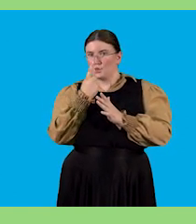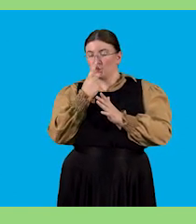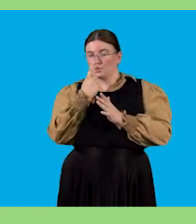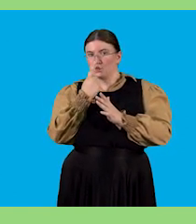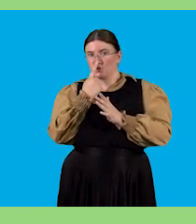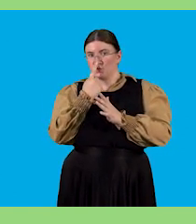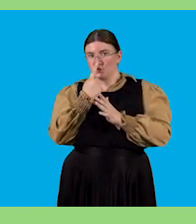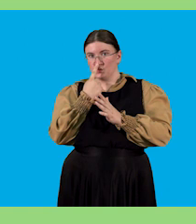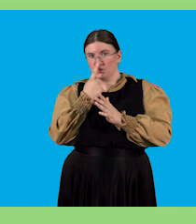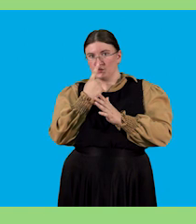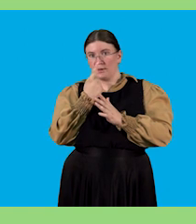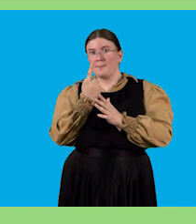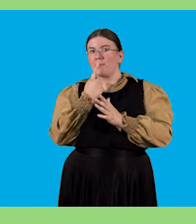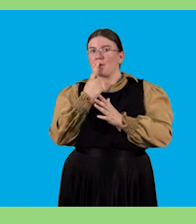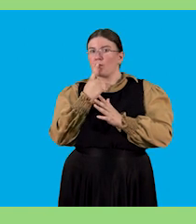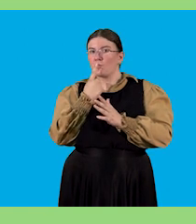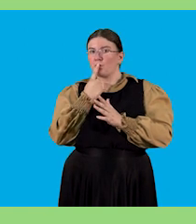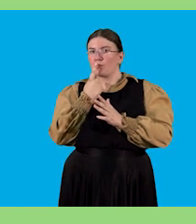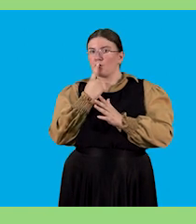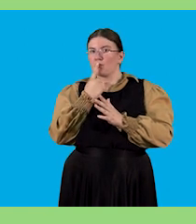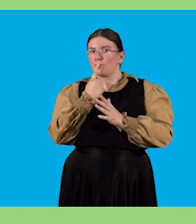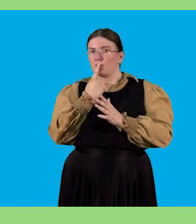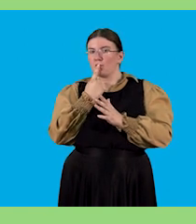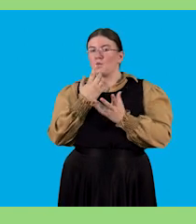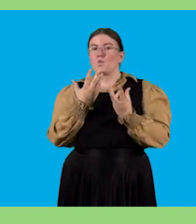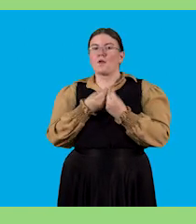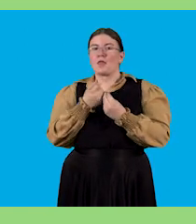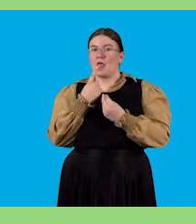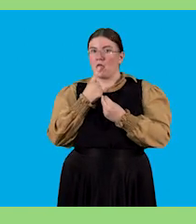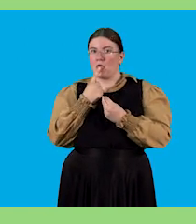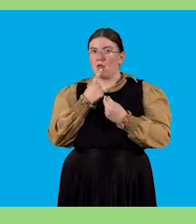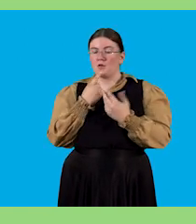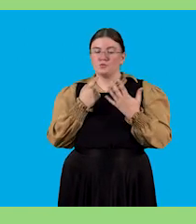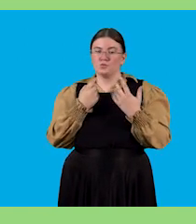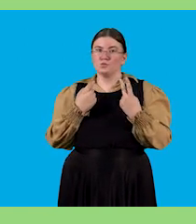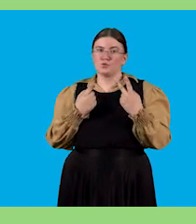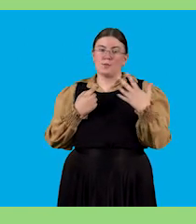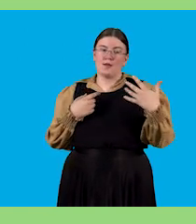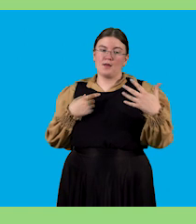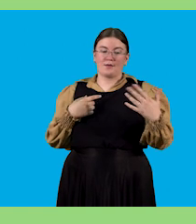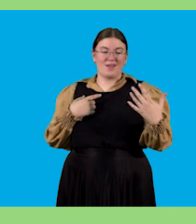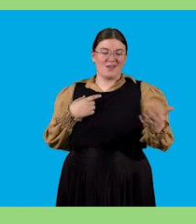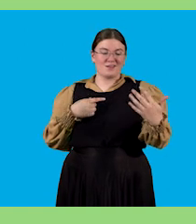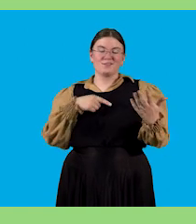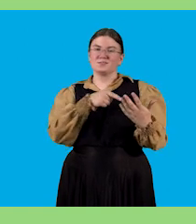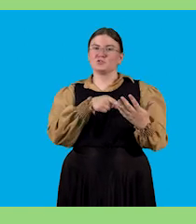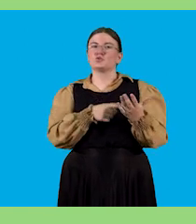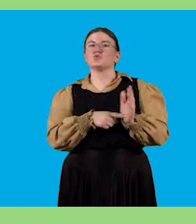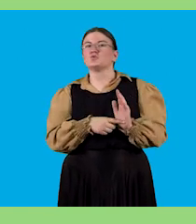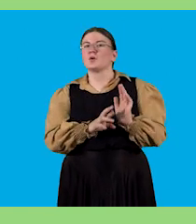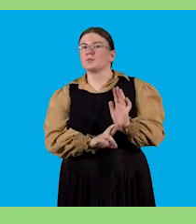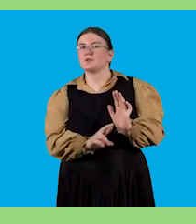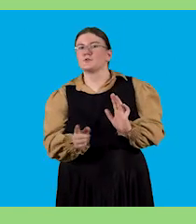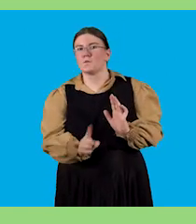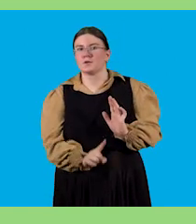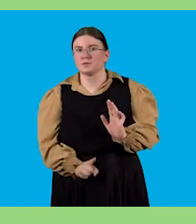the nose, the mouth with the tongue, and then the hand. The hand is basically to show